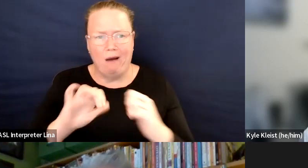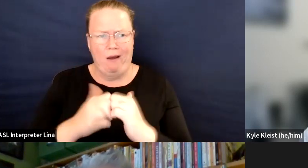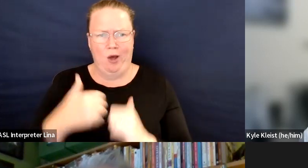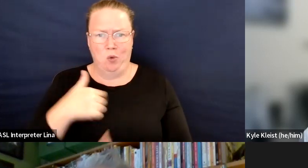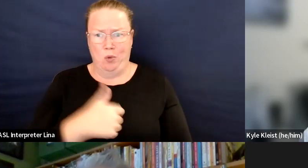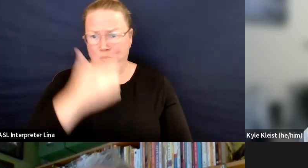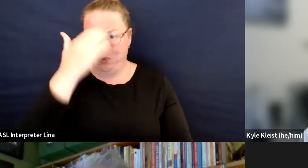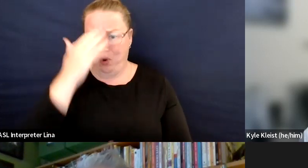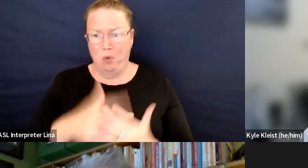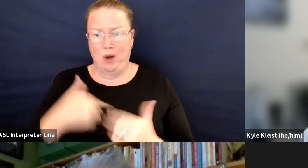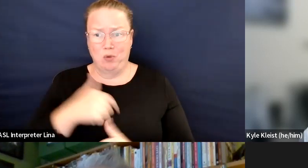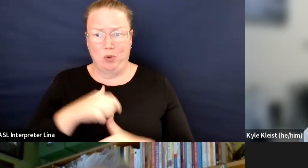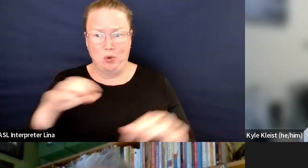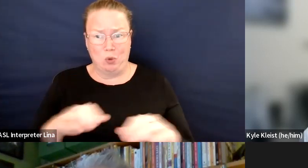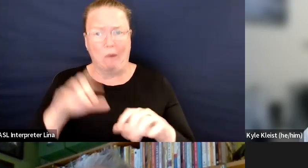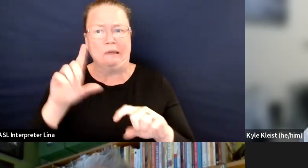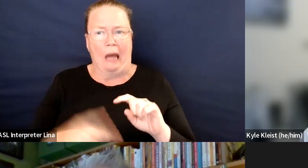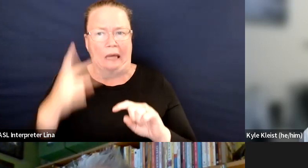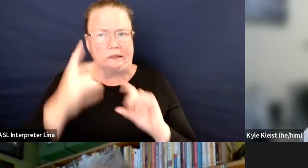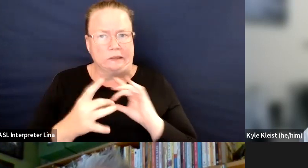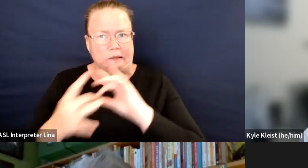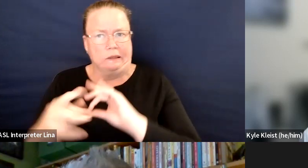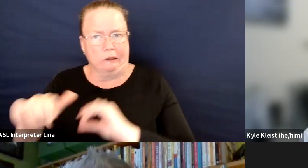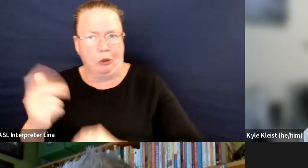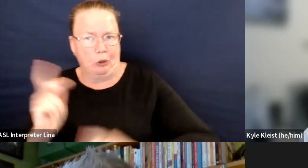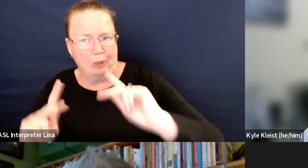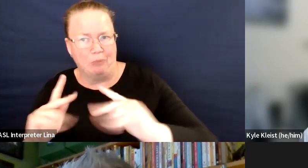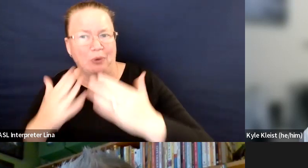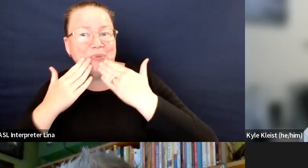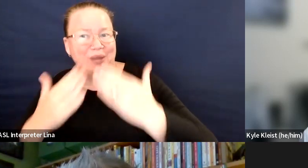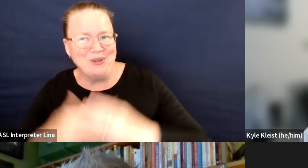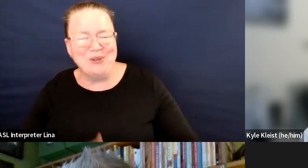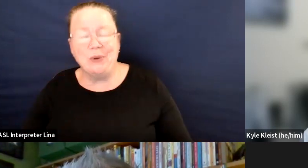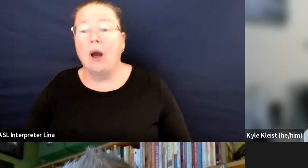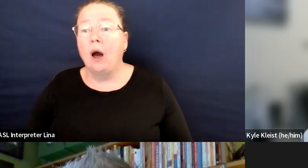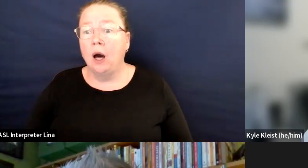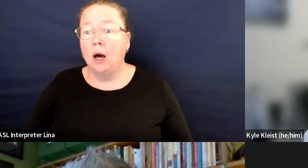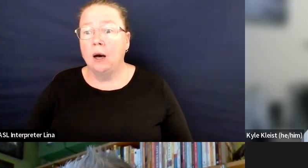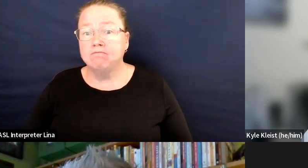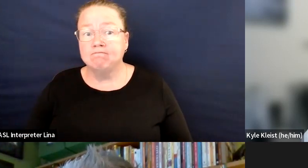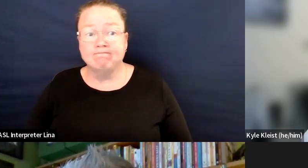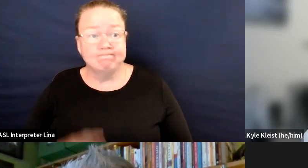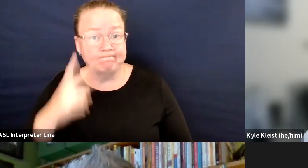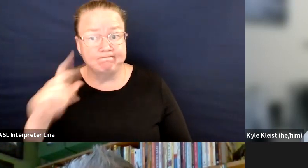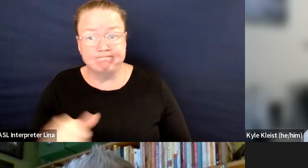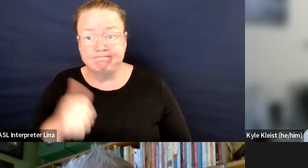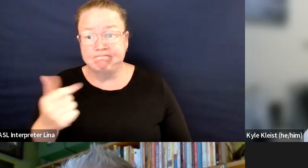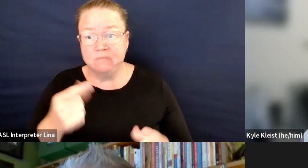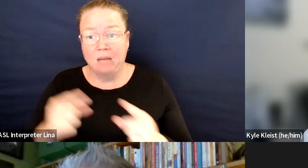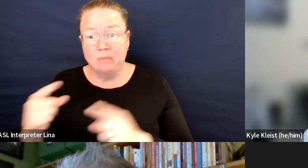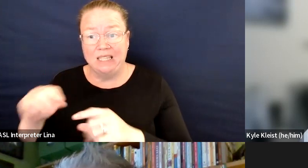we're doing if we can't see it in connection with other people too? So thanks. Should we take a look at what else is going on in